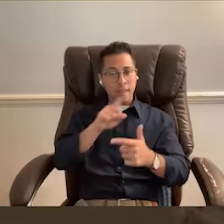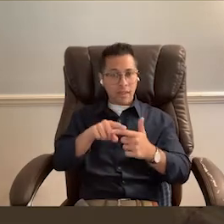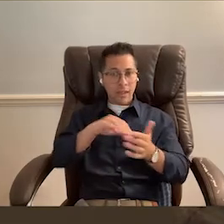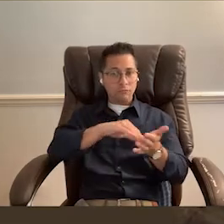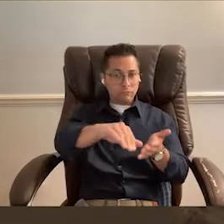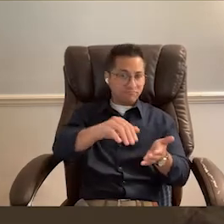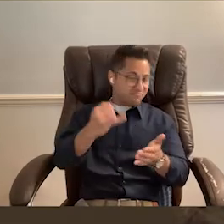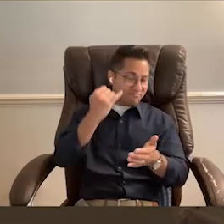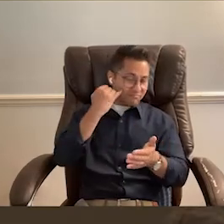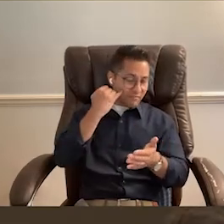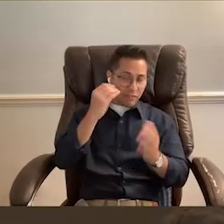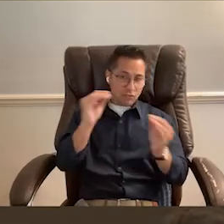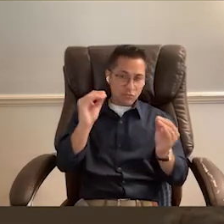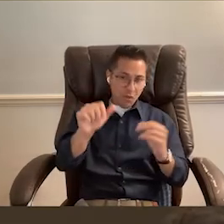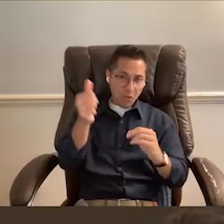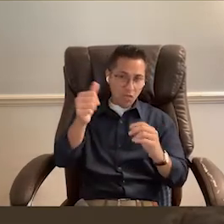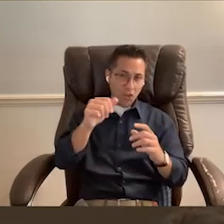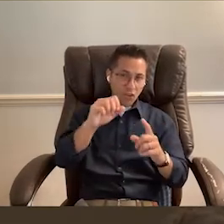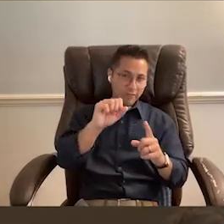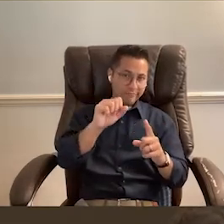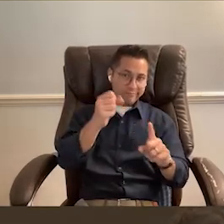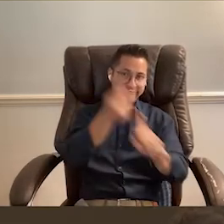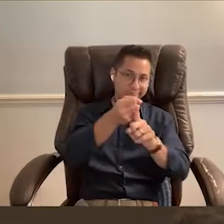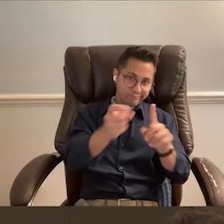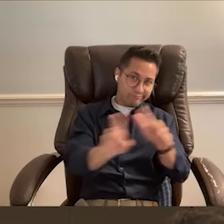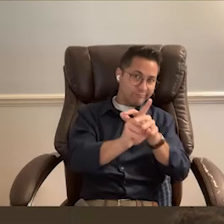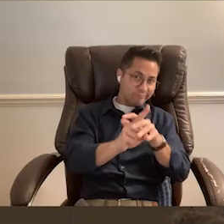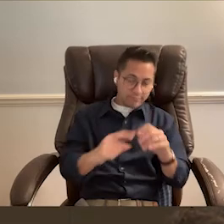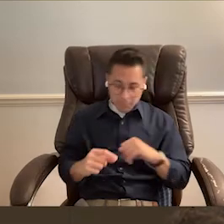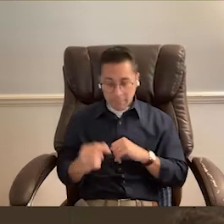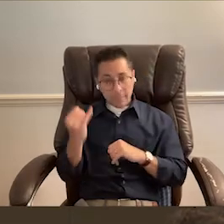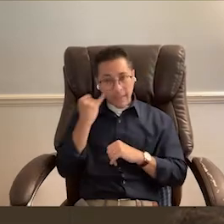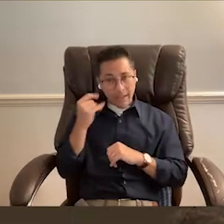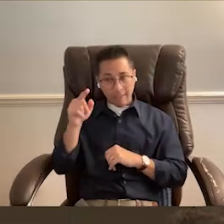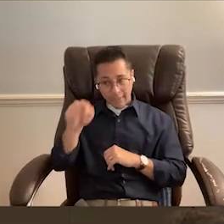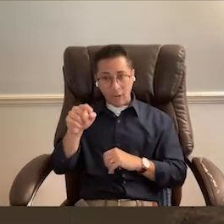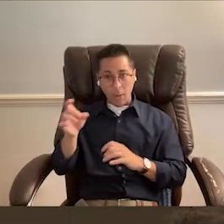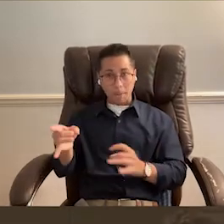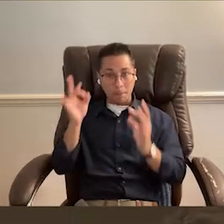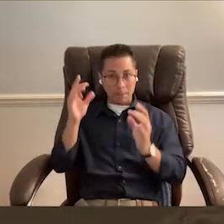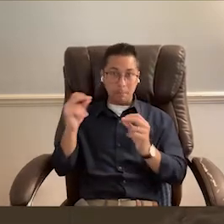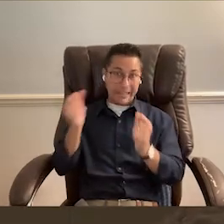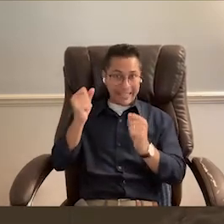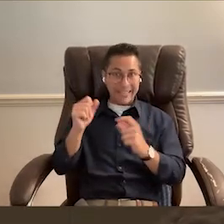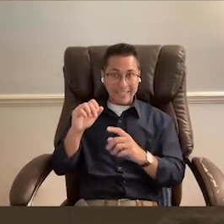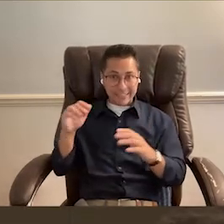is a 72-hour hold, and then the person is released if there's no other incidents.